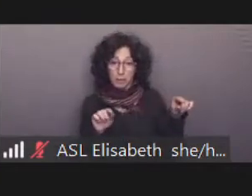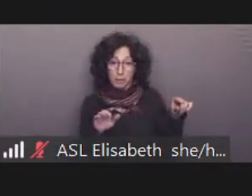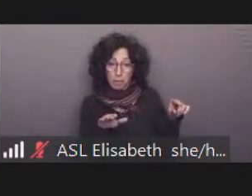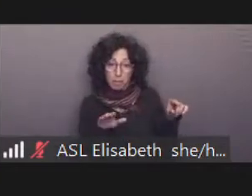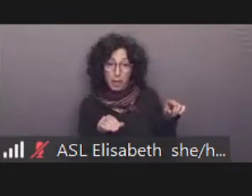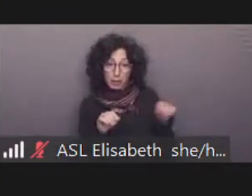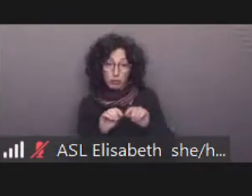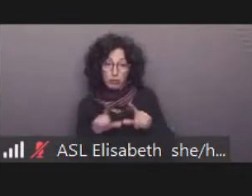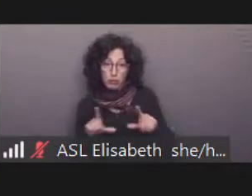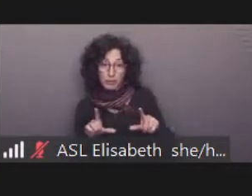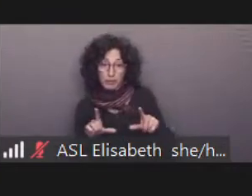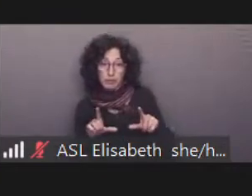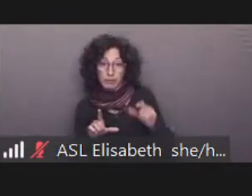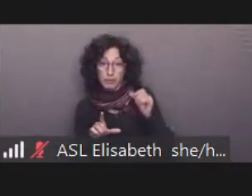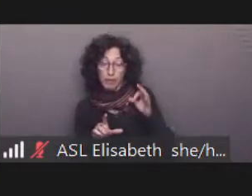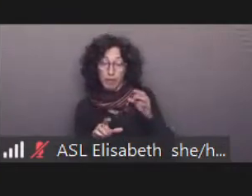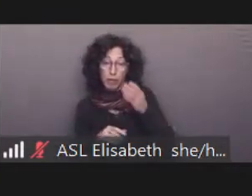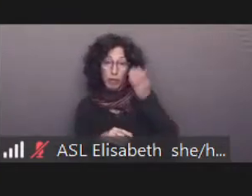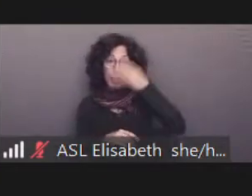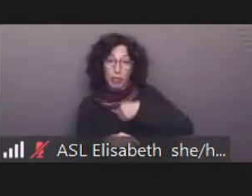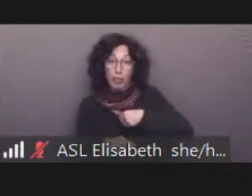screen. If you do not see it,